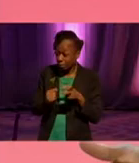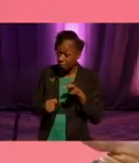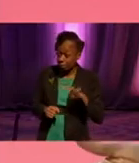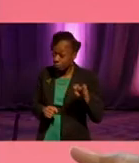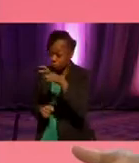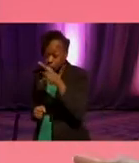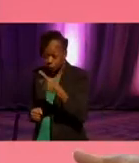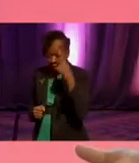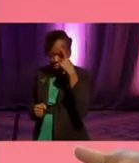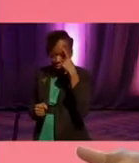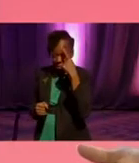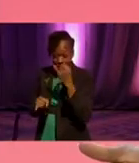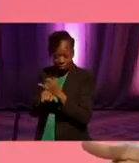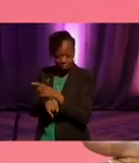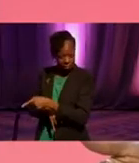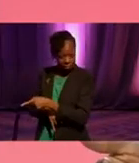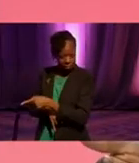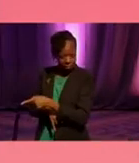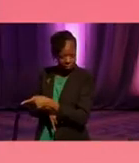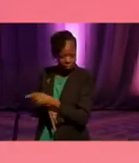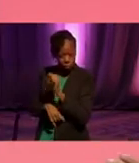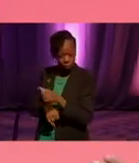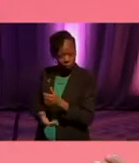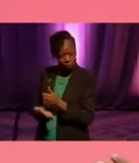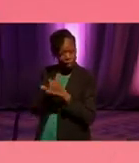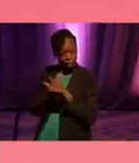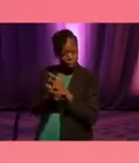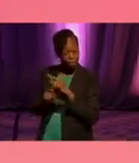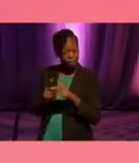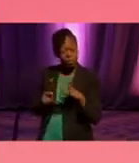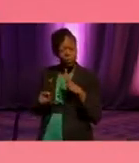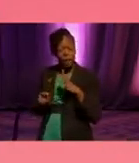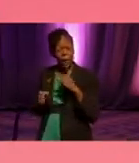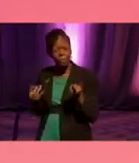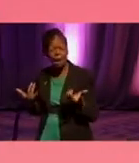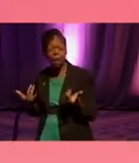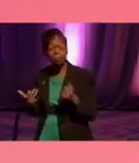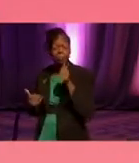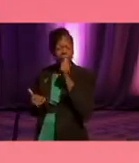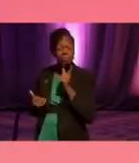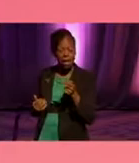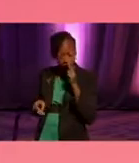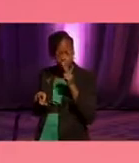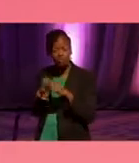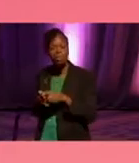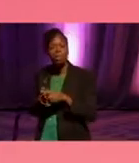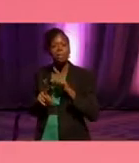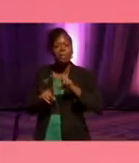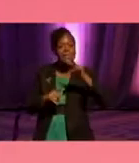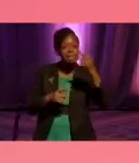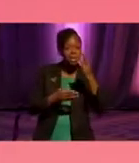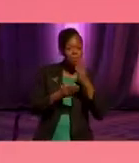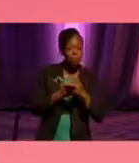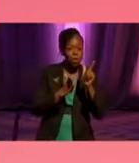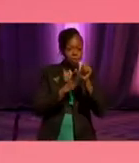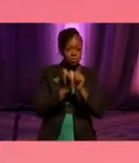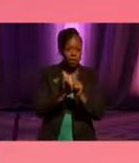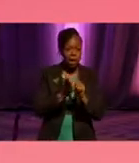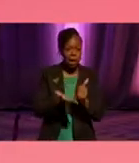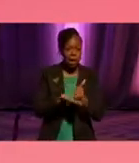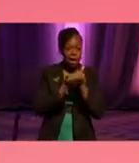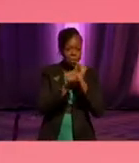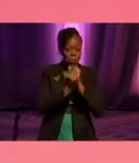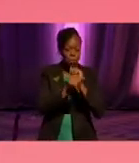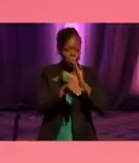honey. That's right. But that's all right, because it was fun. But anyway, the second piece of legislation that I helped